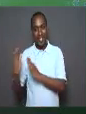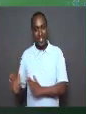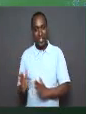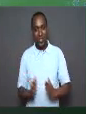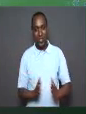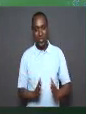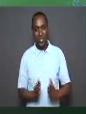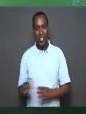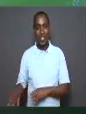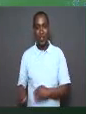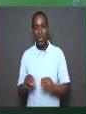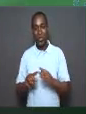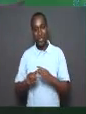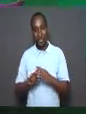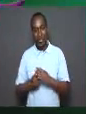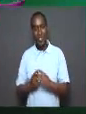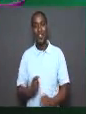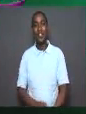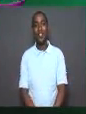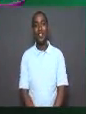begin the lesson, students?